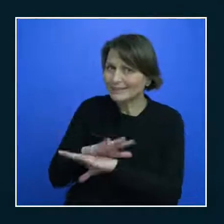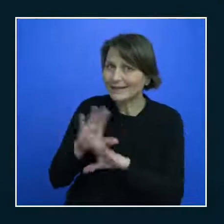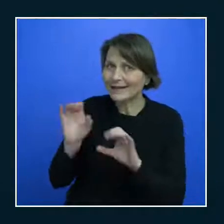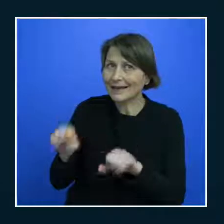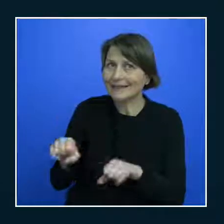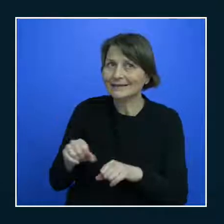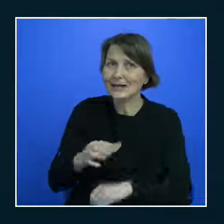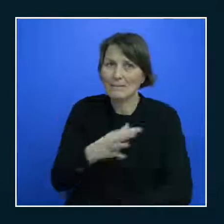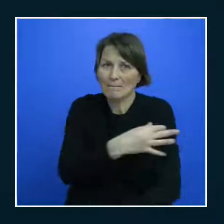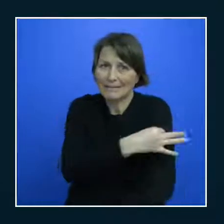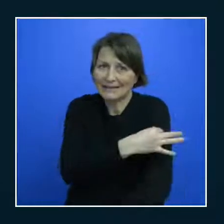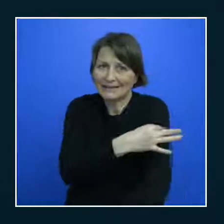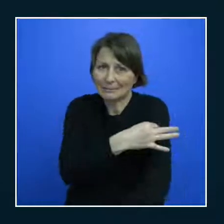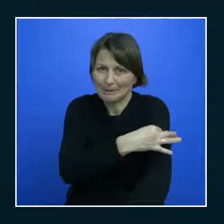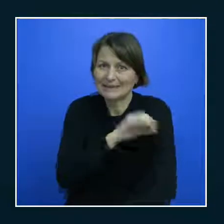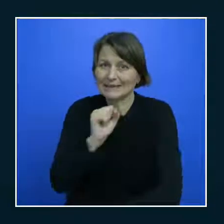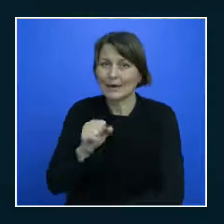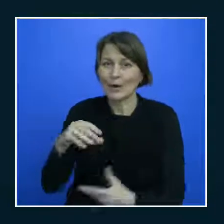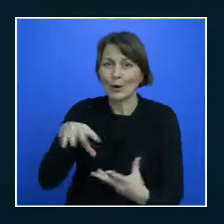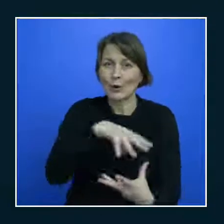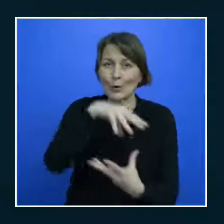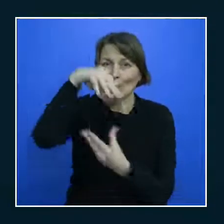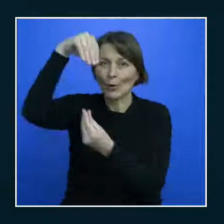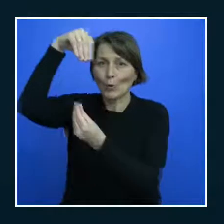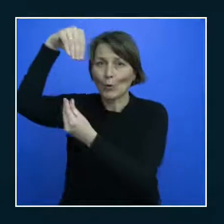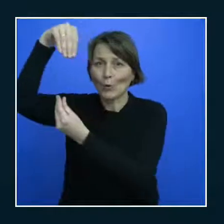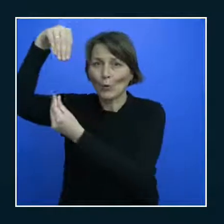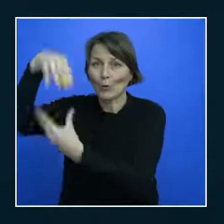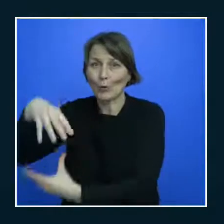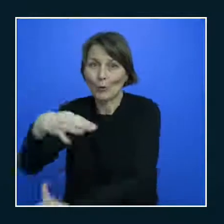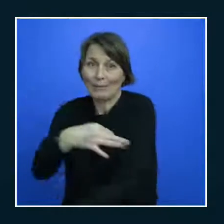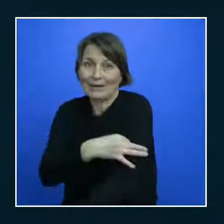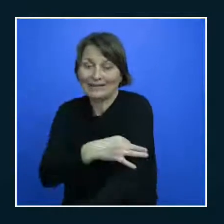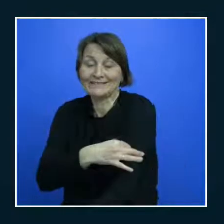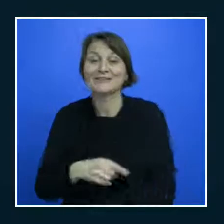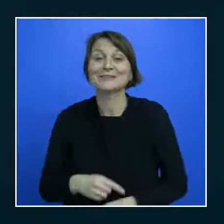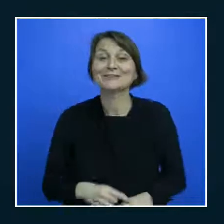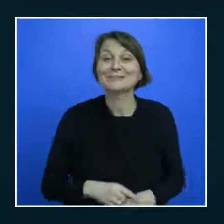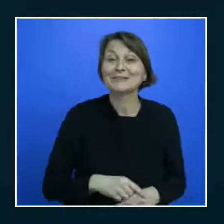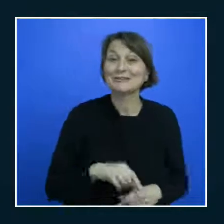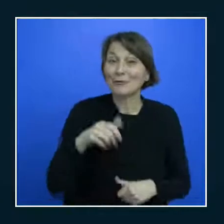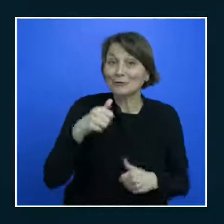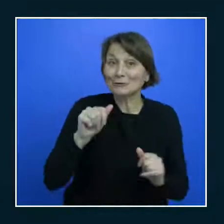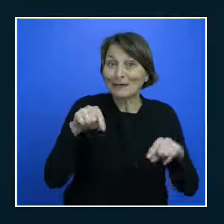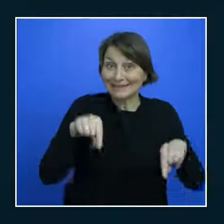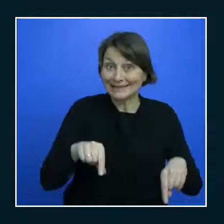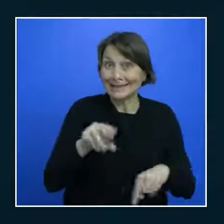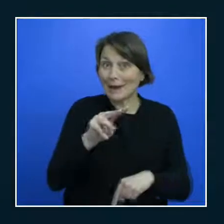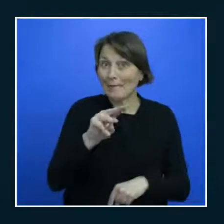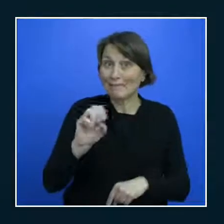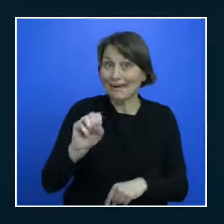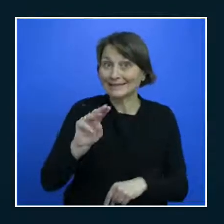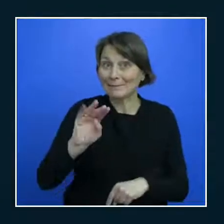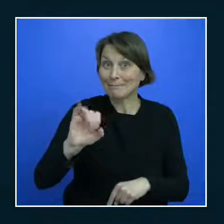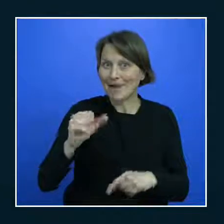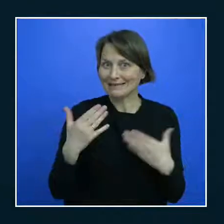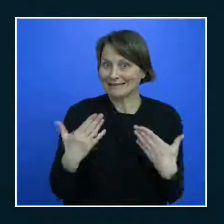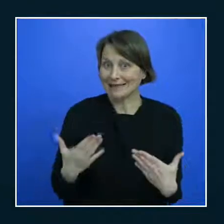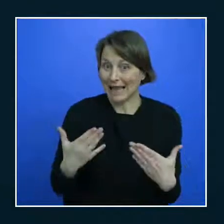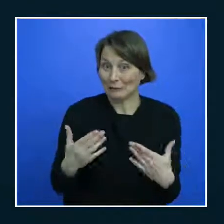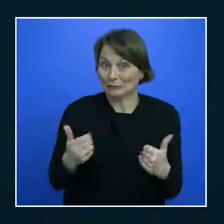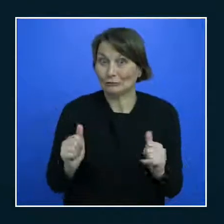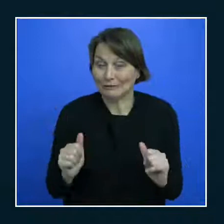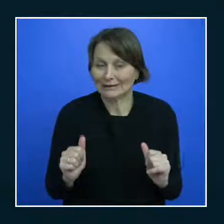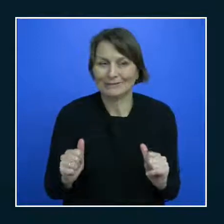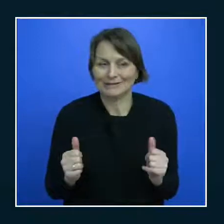just kidding. We're trying to make our Microsoft Mesh here without using Microsoft Mesh yet. But like I said, I just got